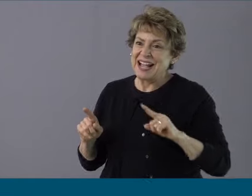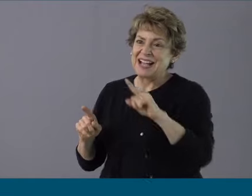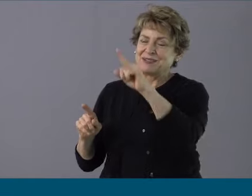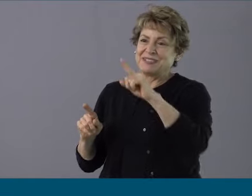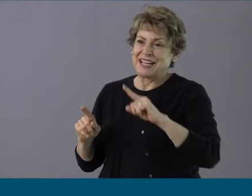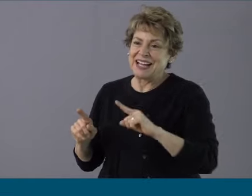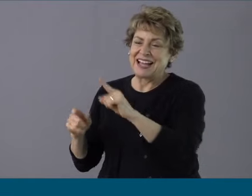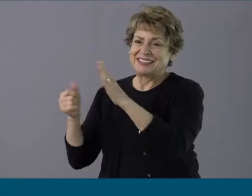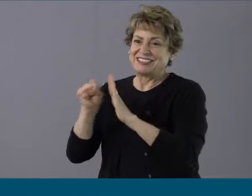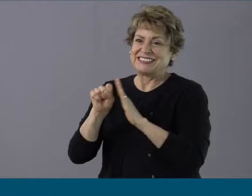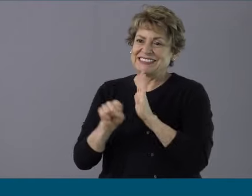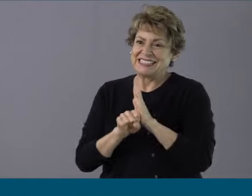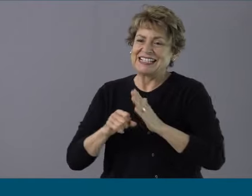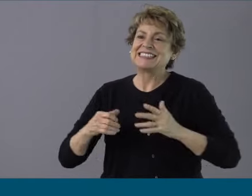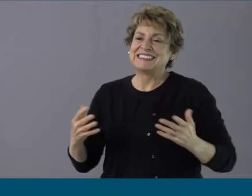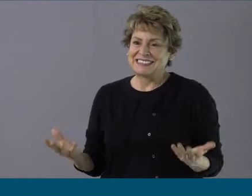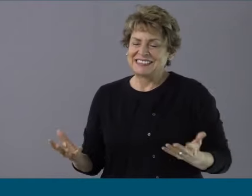numbers.